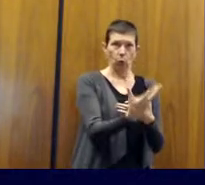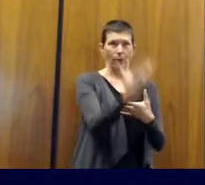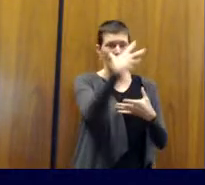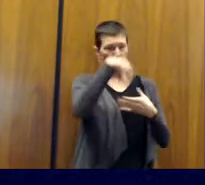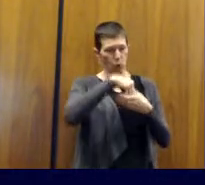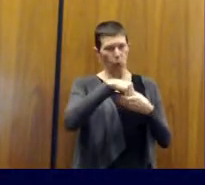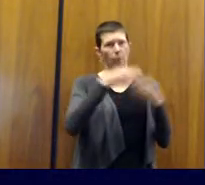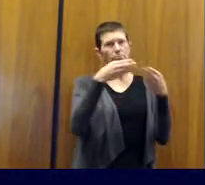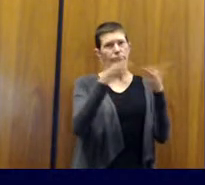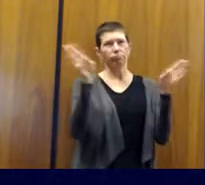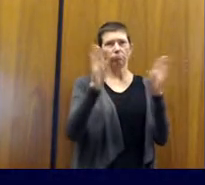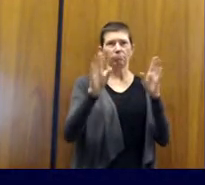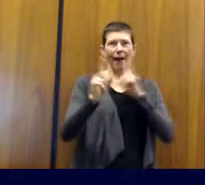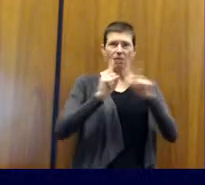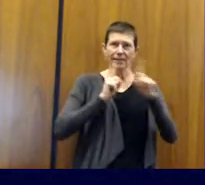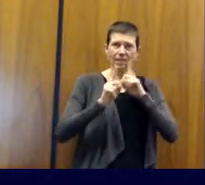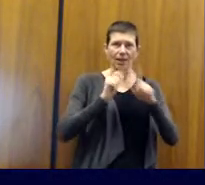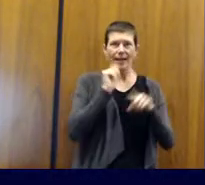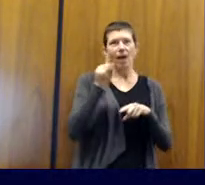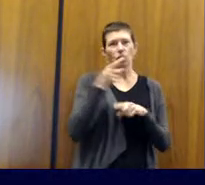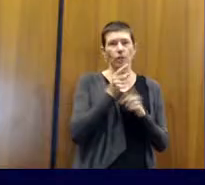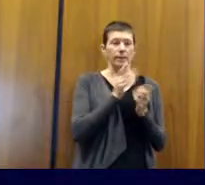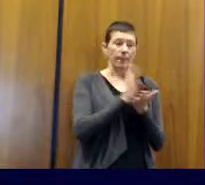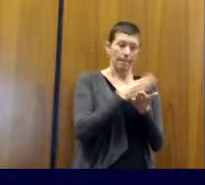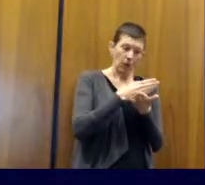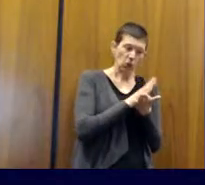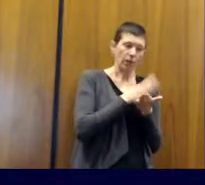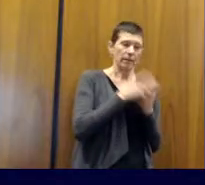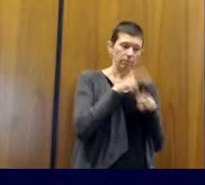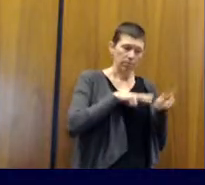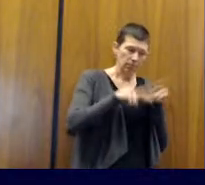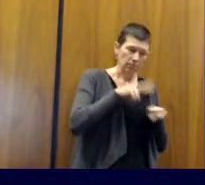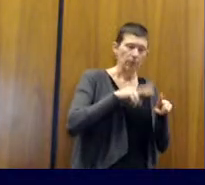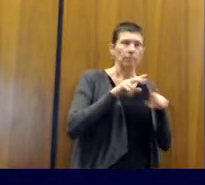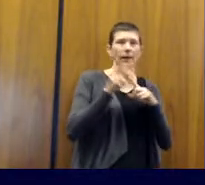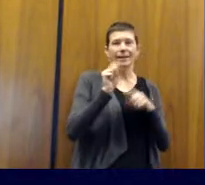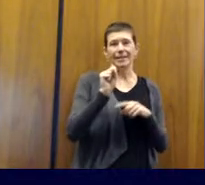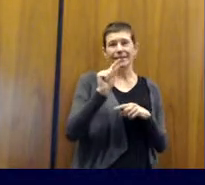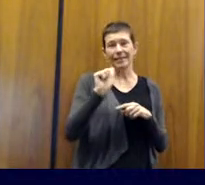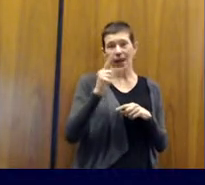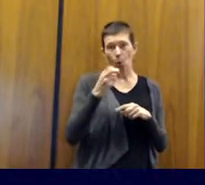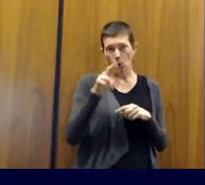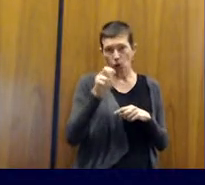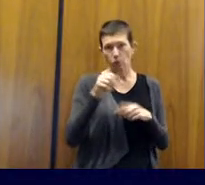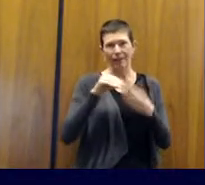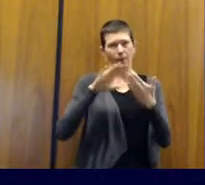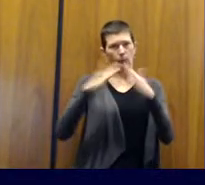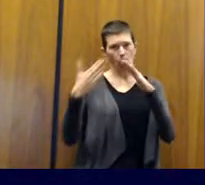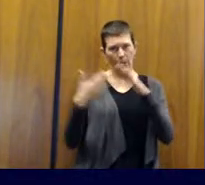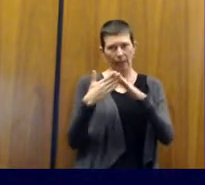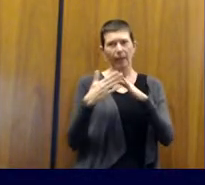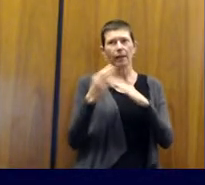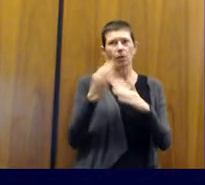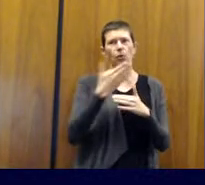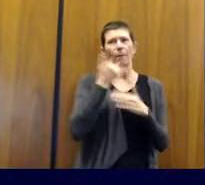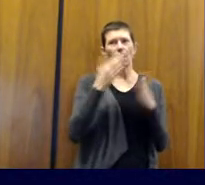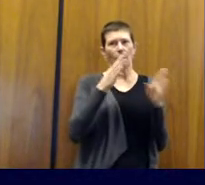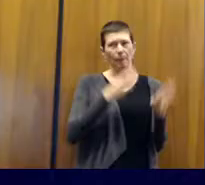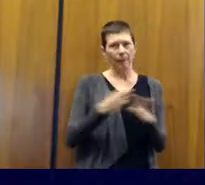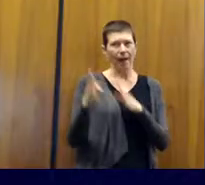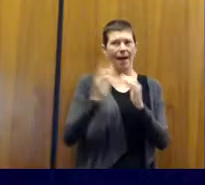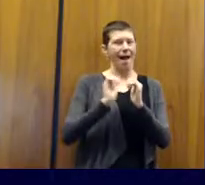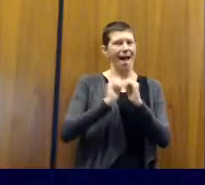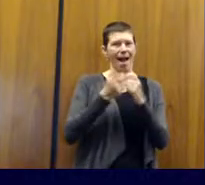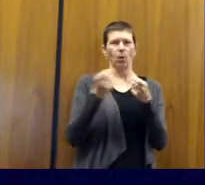broader conversation, not just the budget that you oversee, but the stakeholders in the community, to better plan how